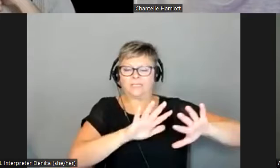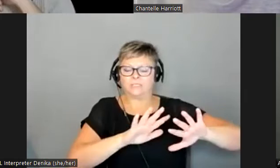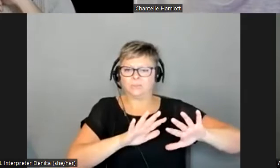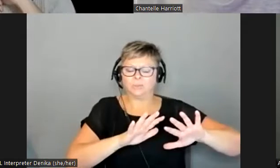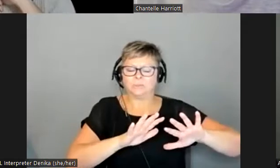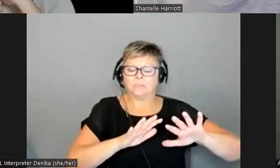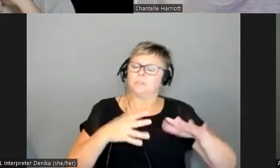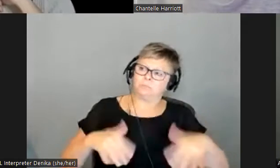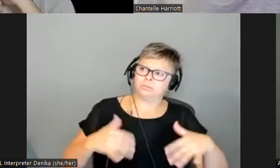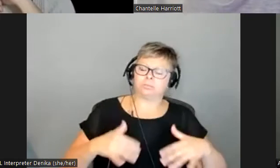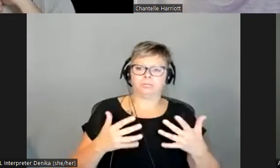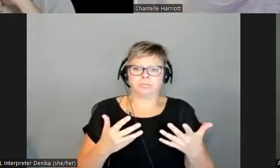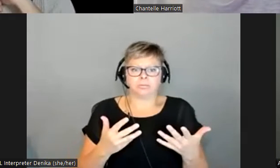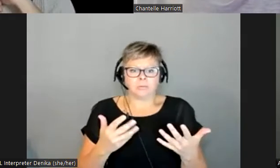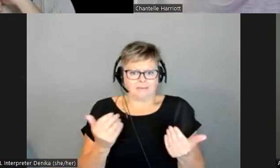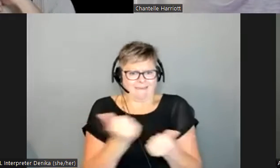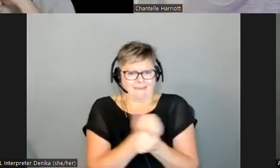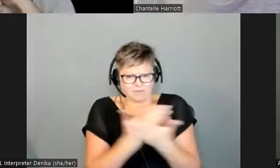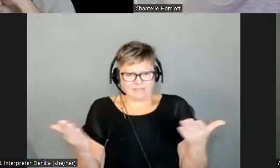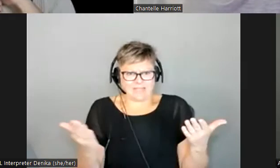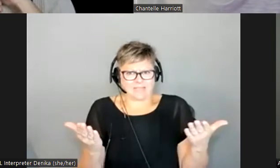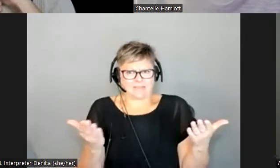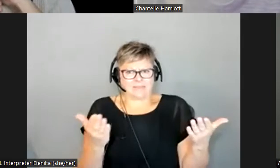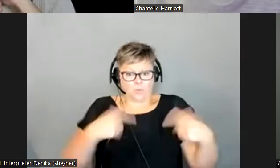you know, everything gets to be there.